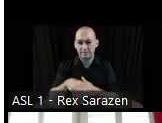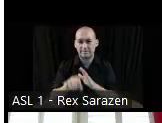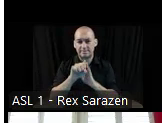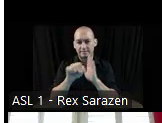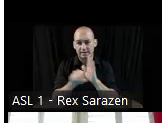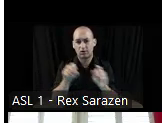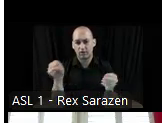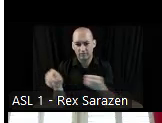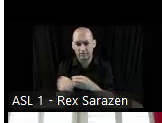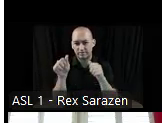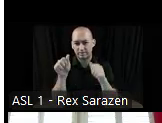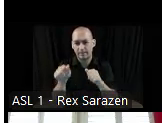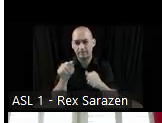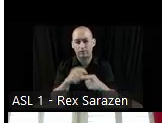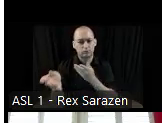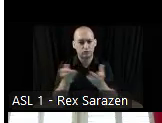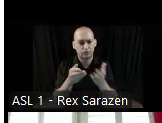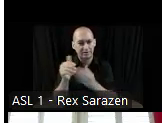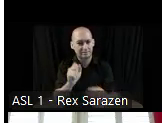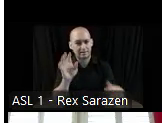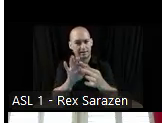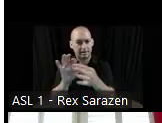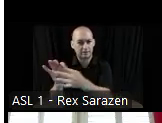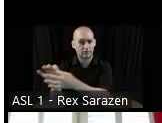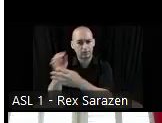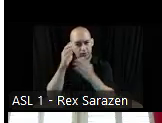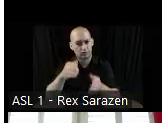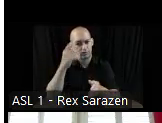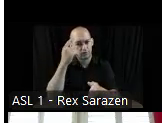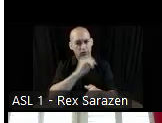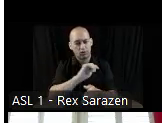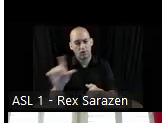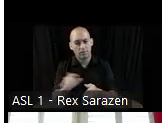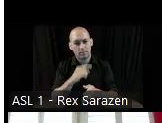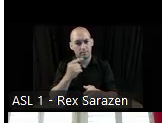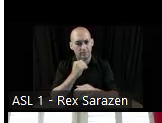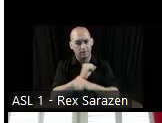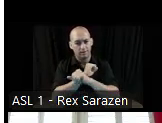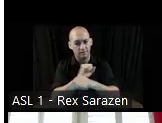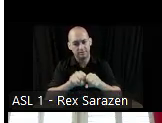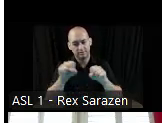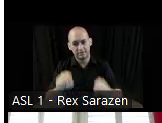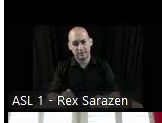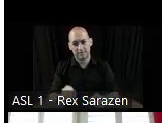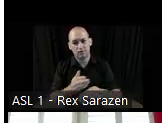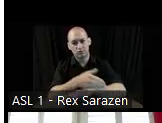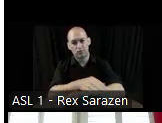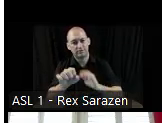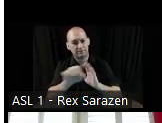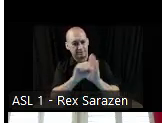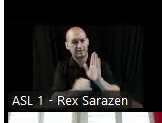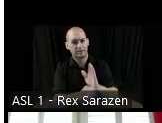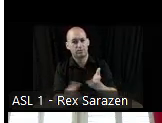to serve as the connector for all the public guardian systems across the state will again serve to